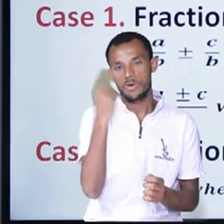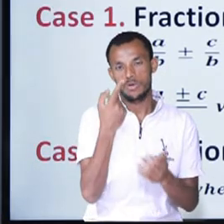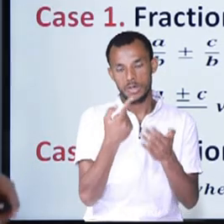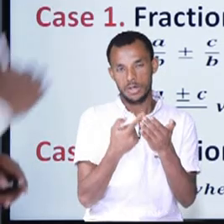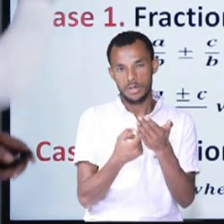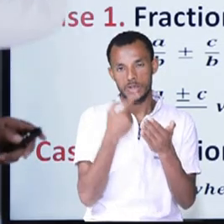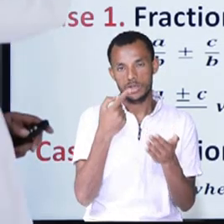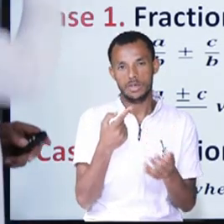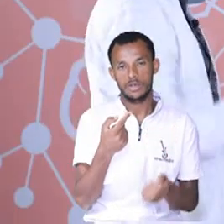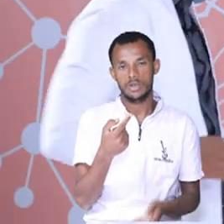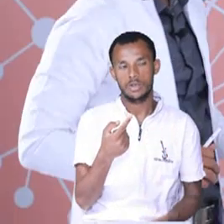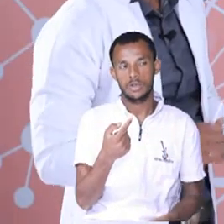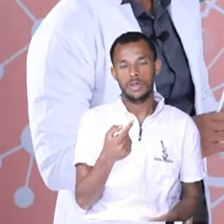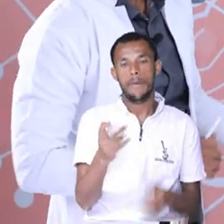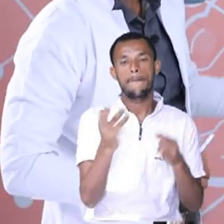using this